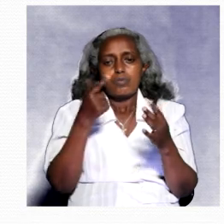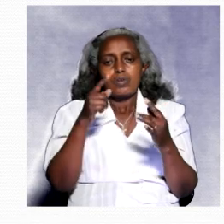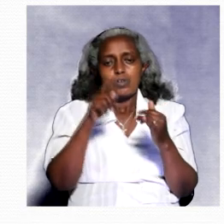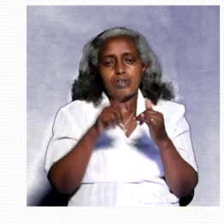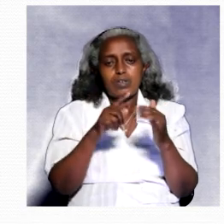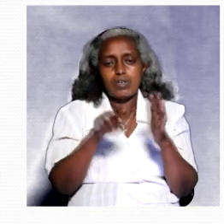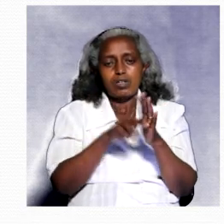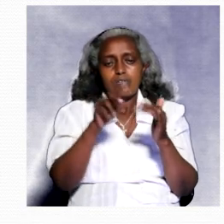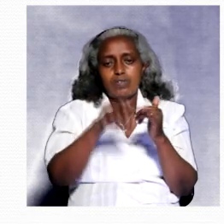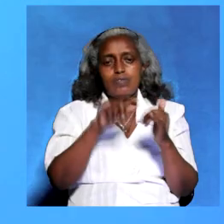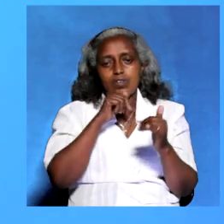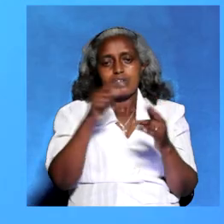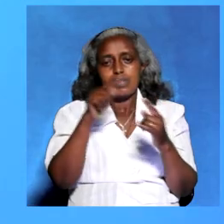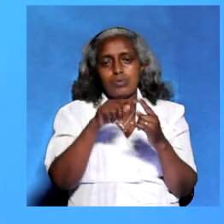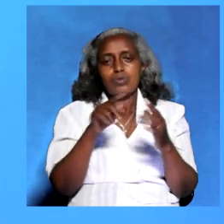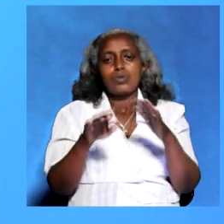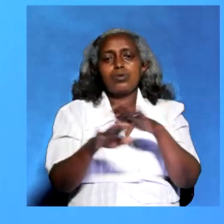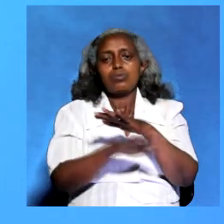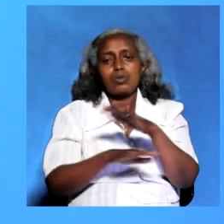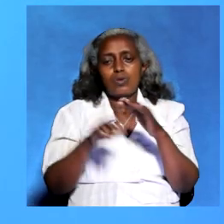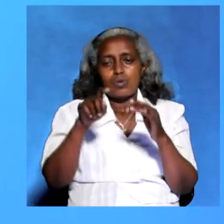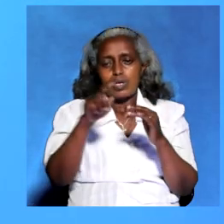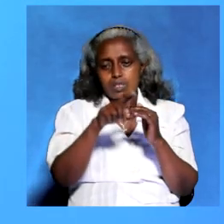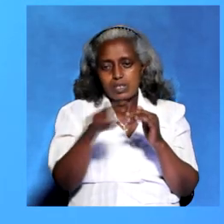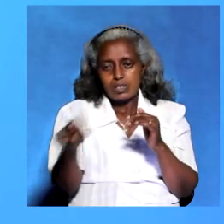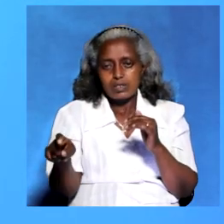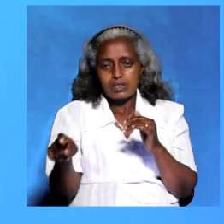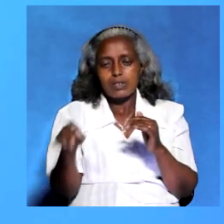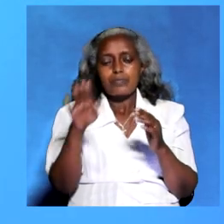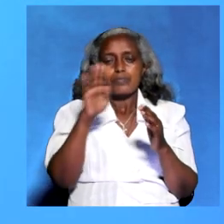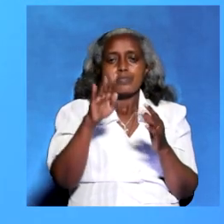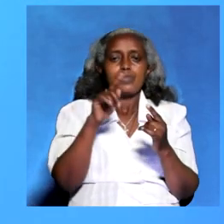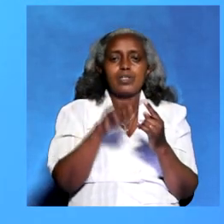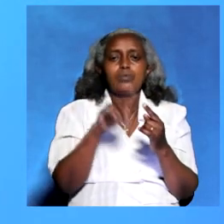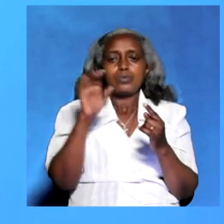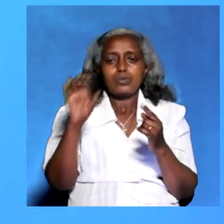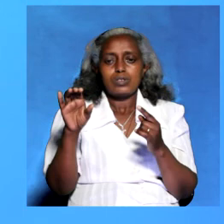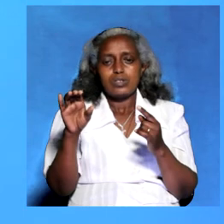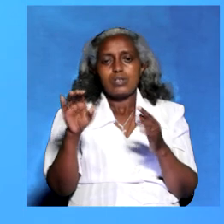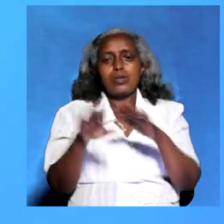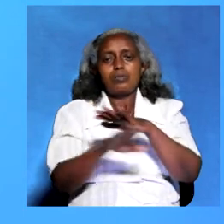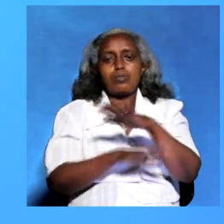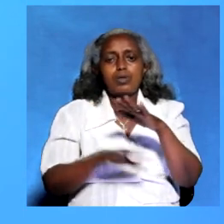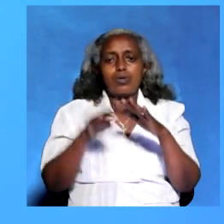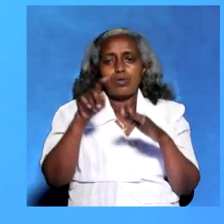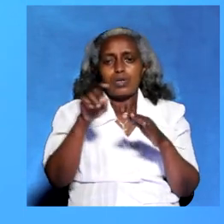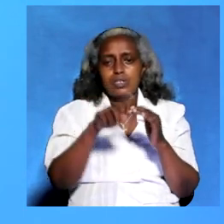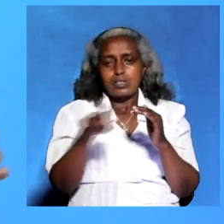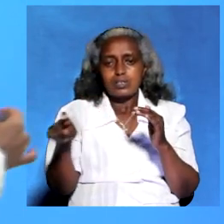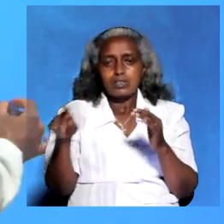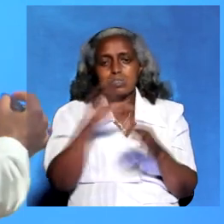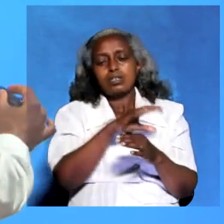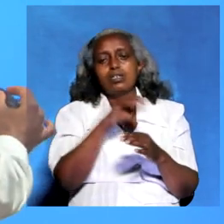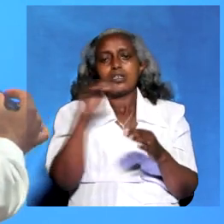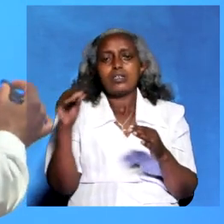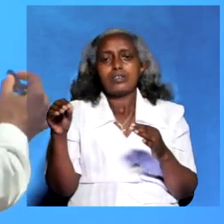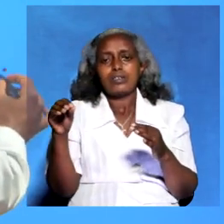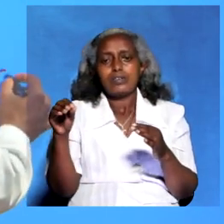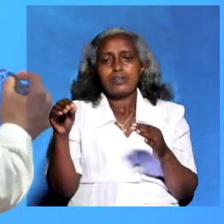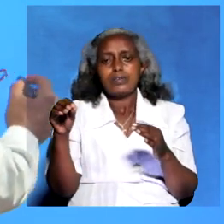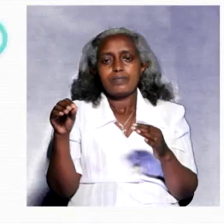a is below x-axis, and from b up to c also below x-axis,